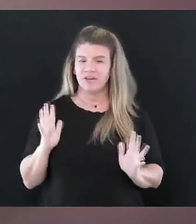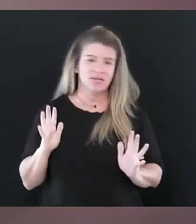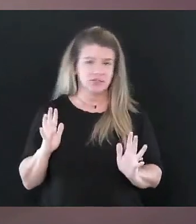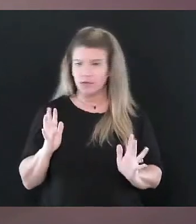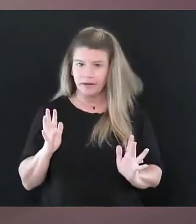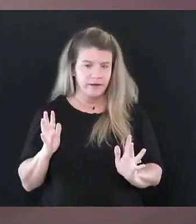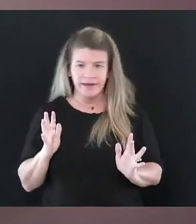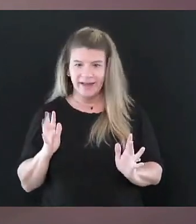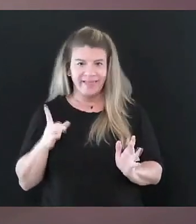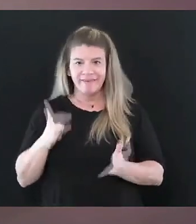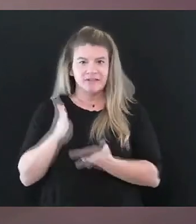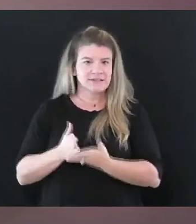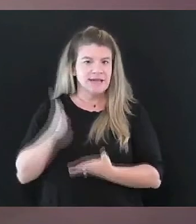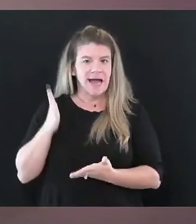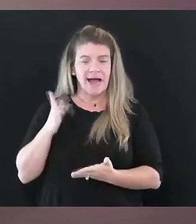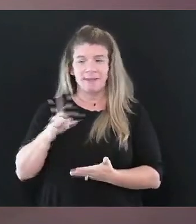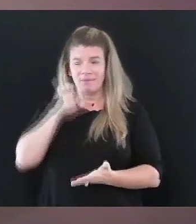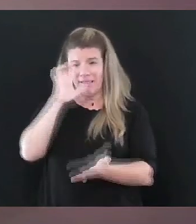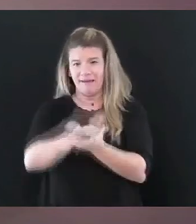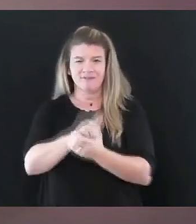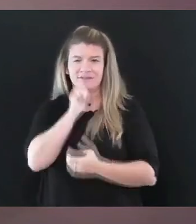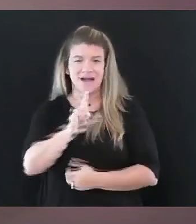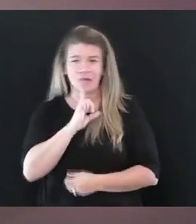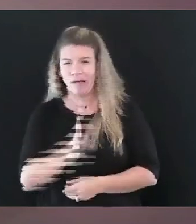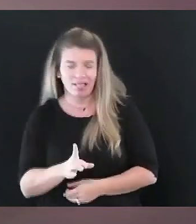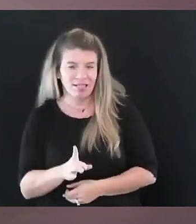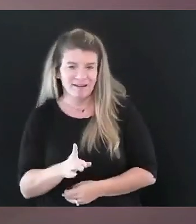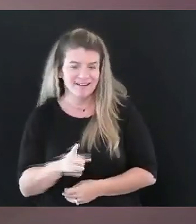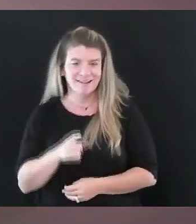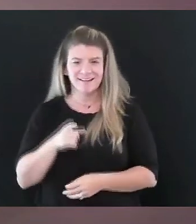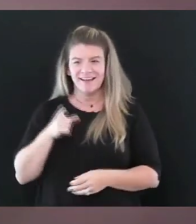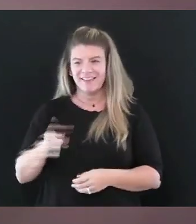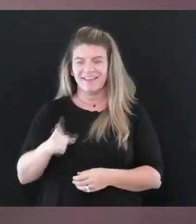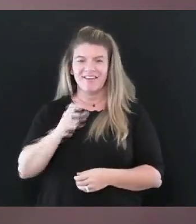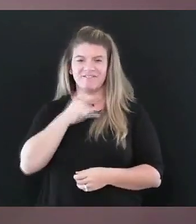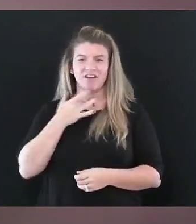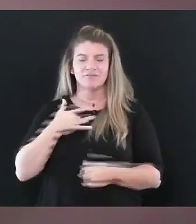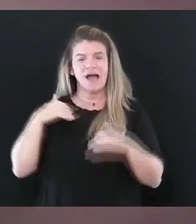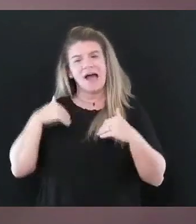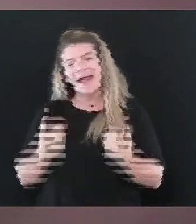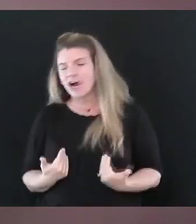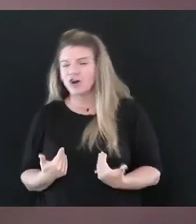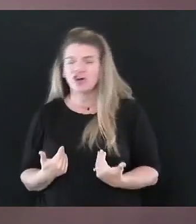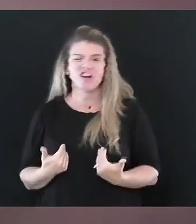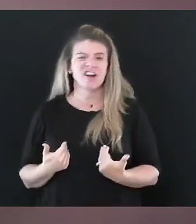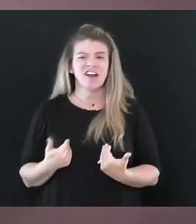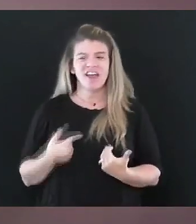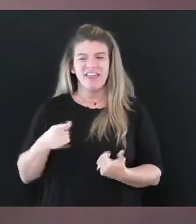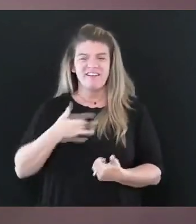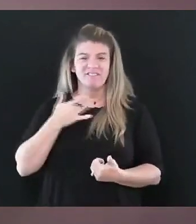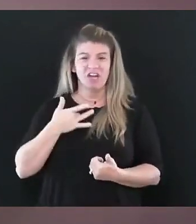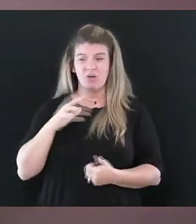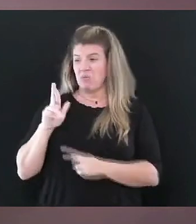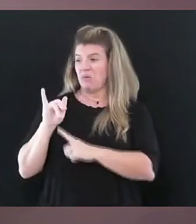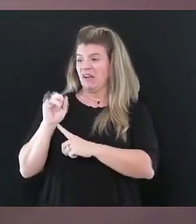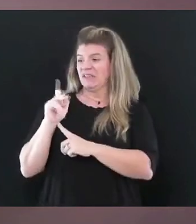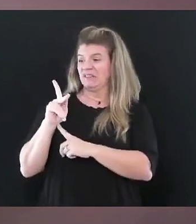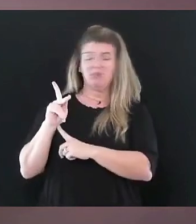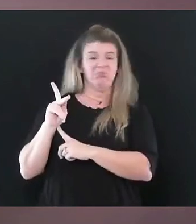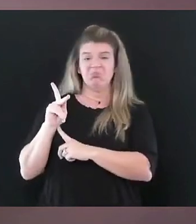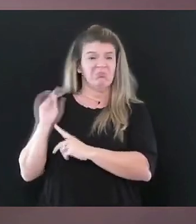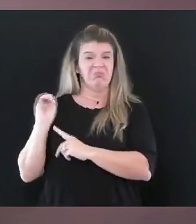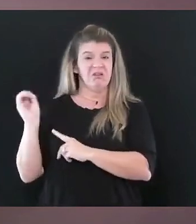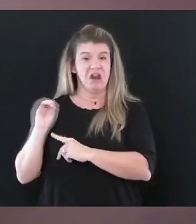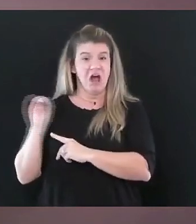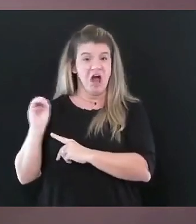that this pandemic is real or that it really does, serve much risk to them. And so I think that